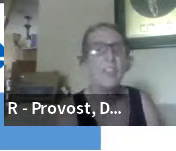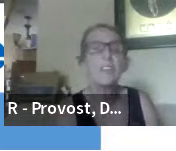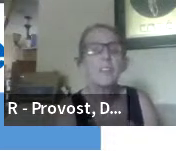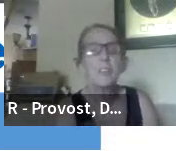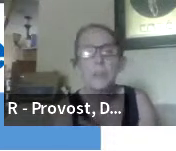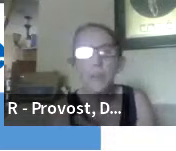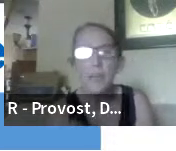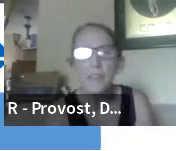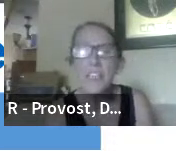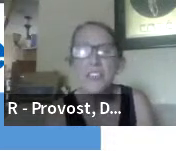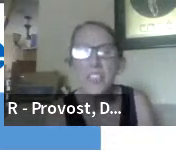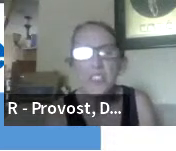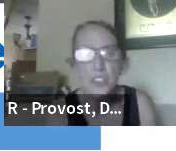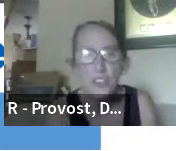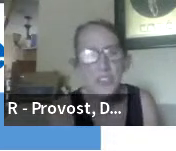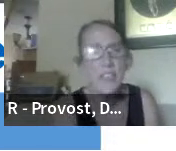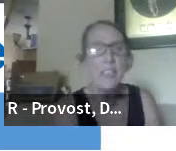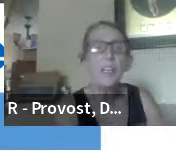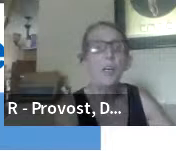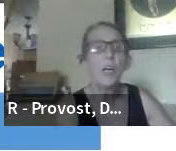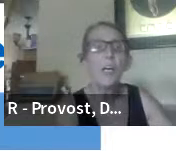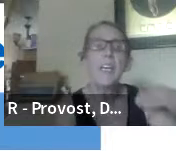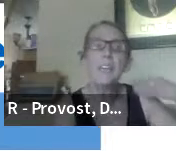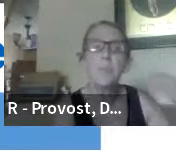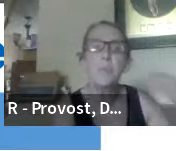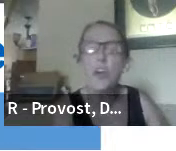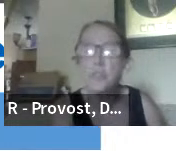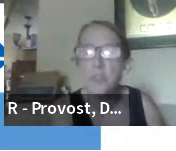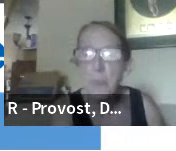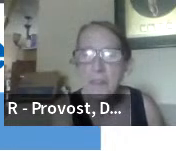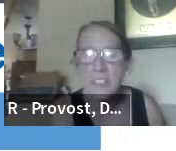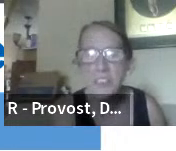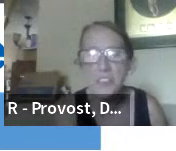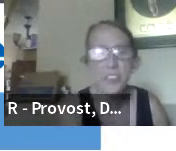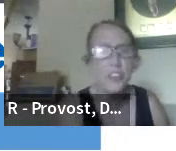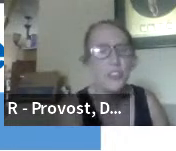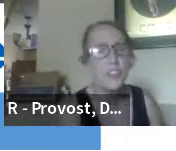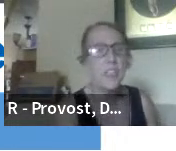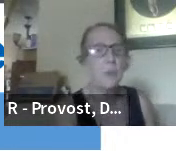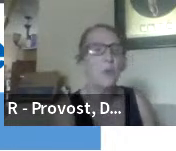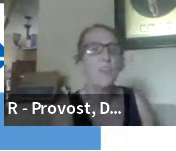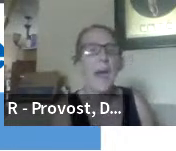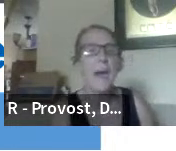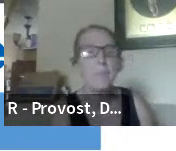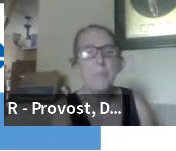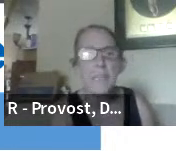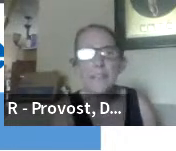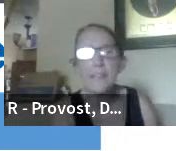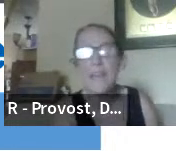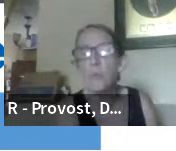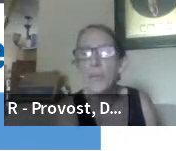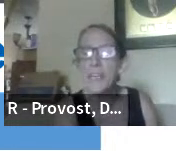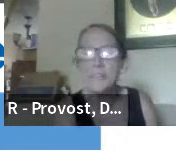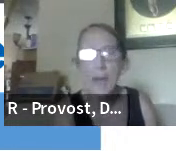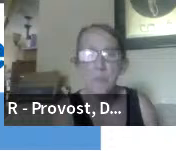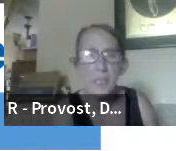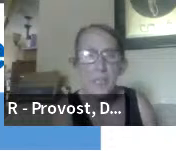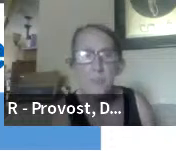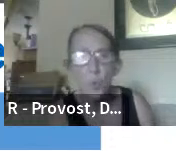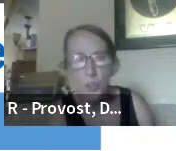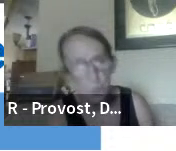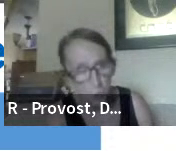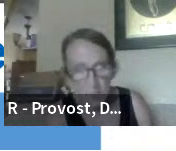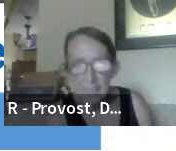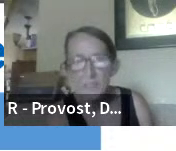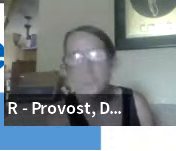entails. The contingency, if we don't spend the contingency, will that mean that we get that